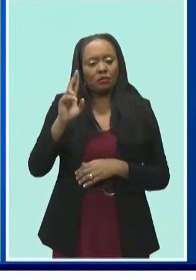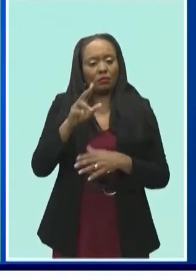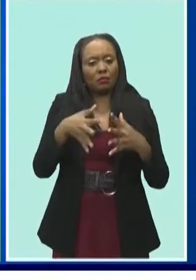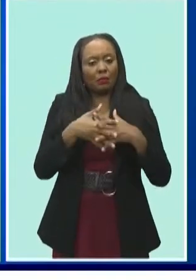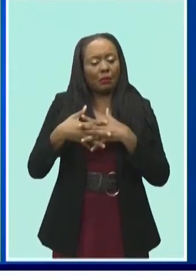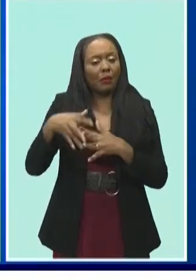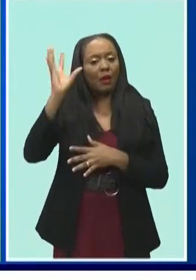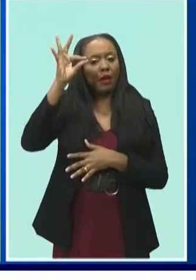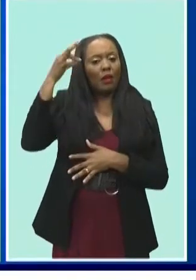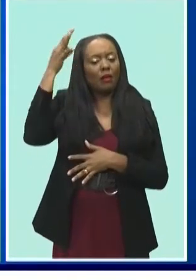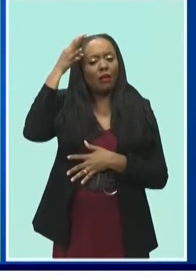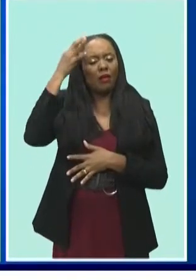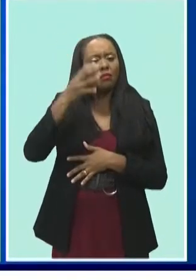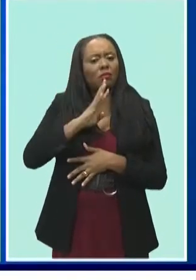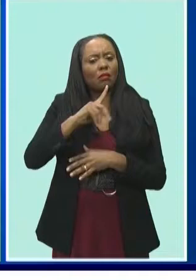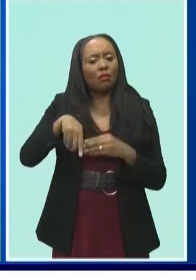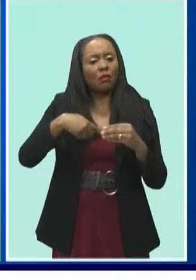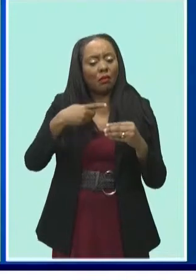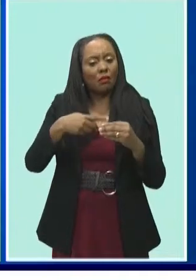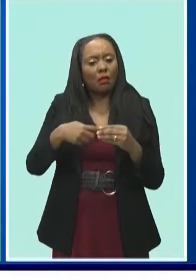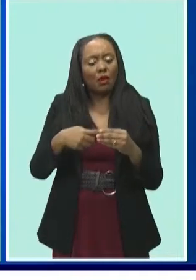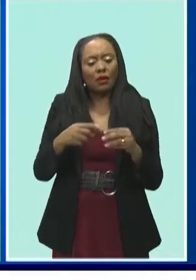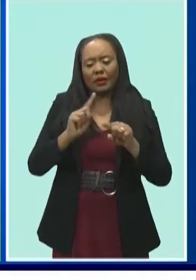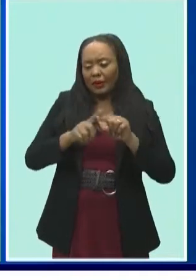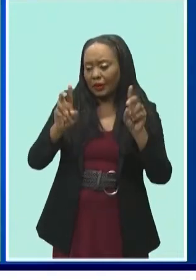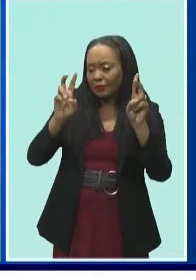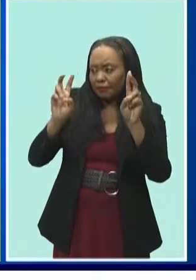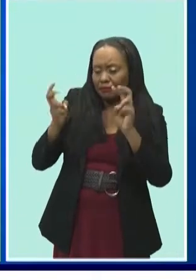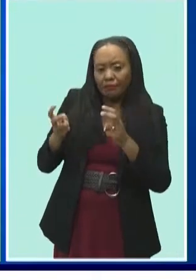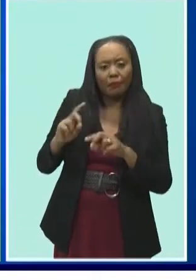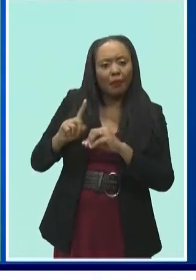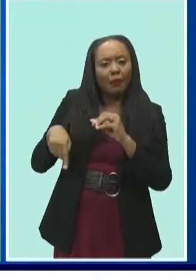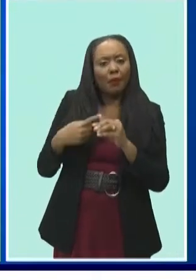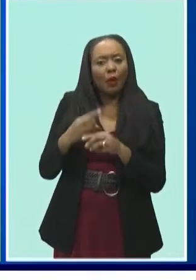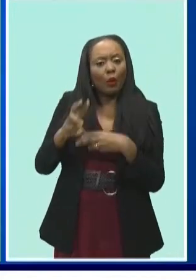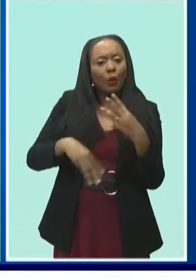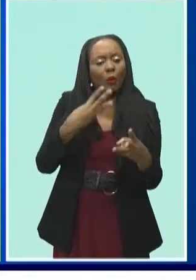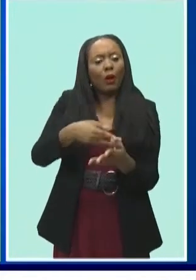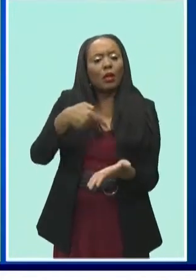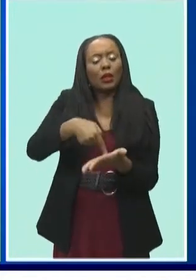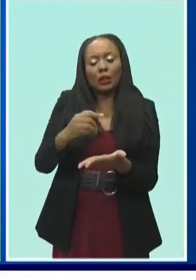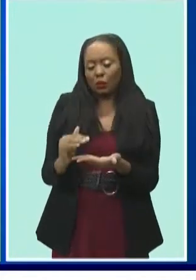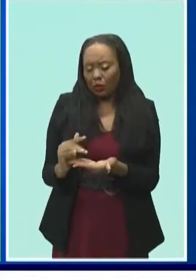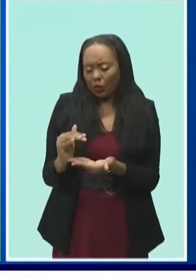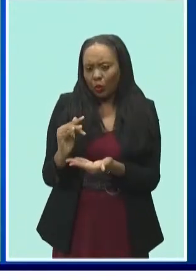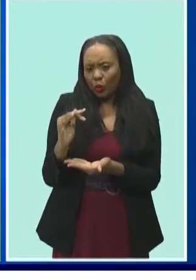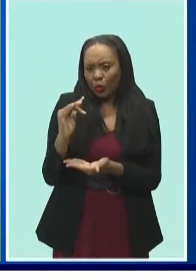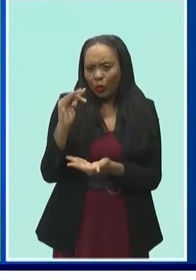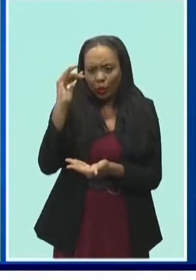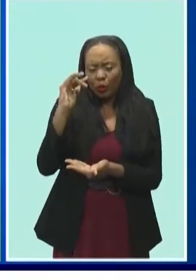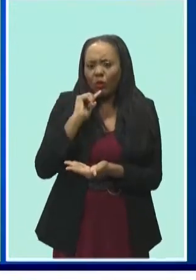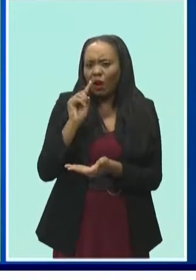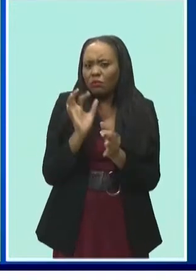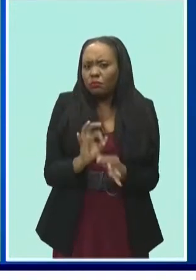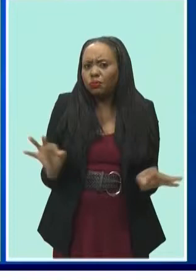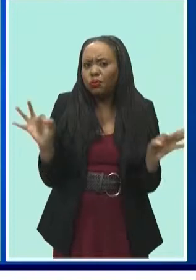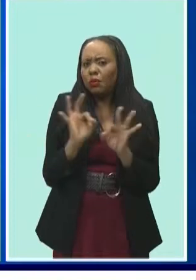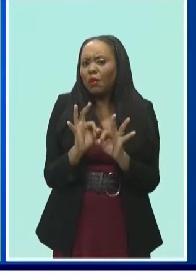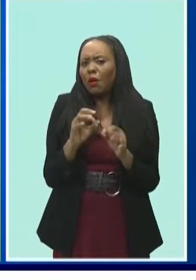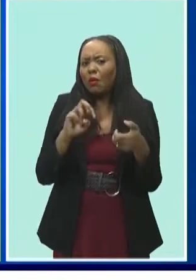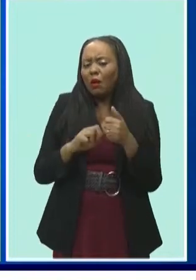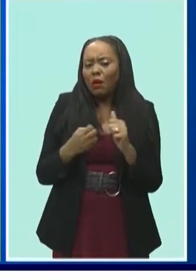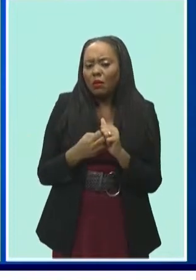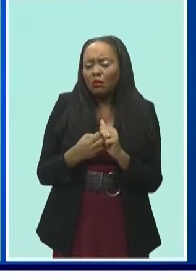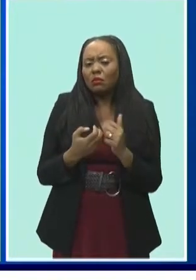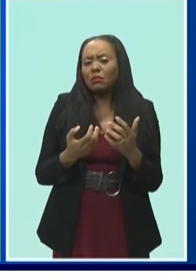when asked to comment about the issue of the rising world debt, he said it was a major issue. He didn't see it